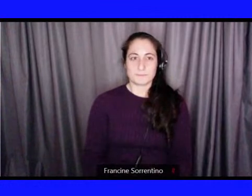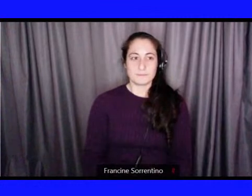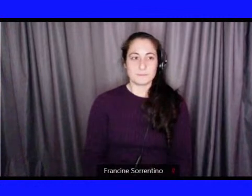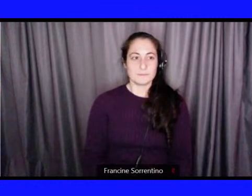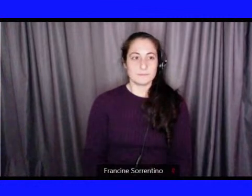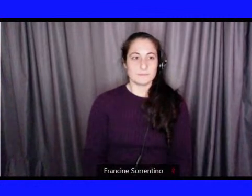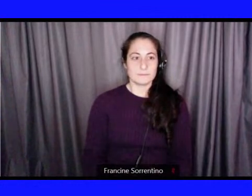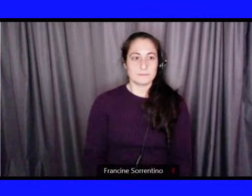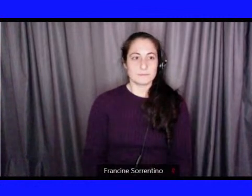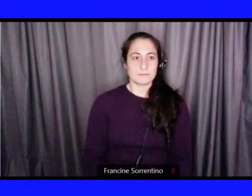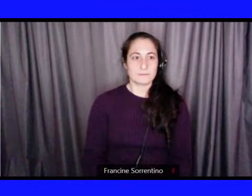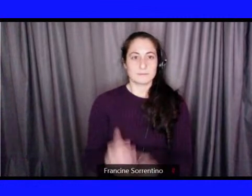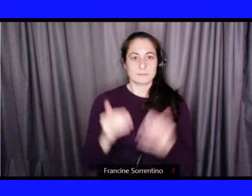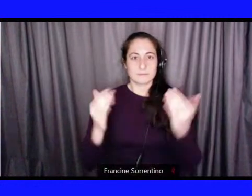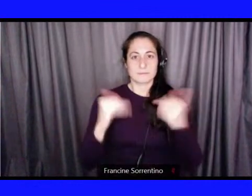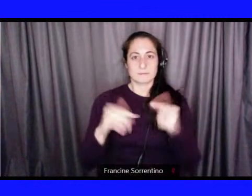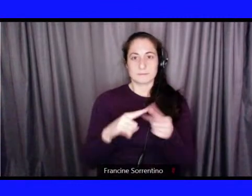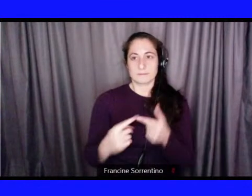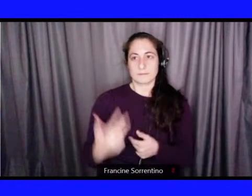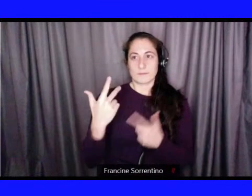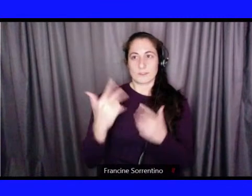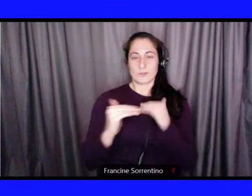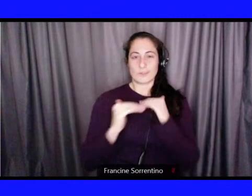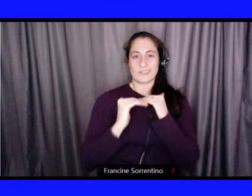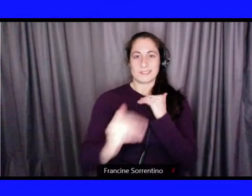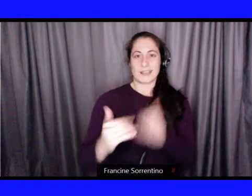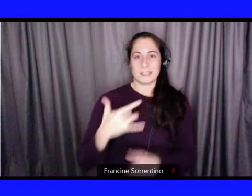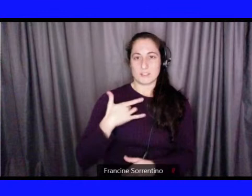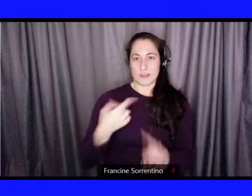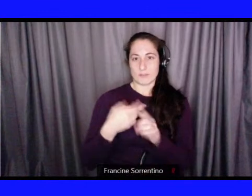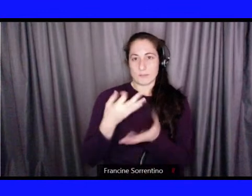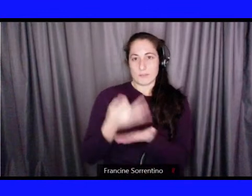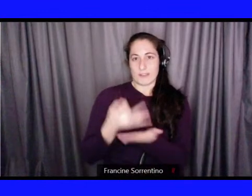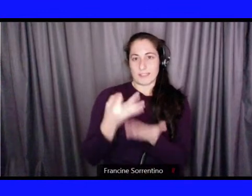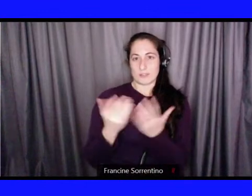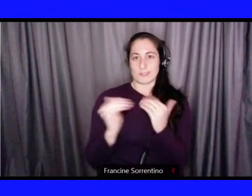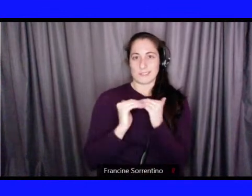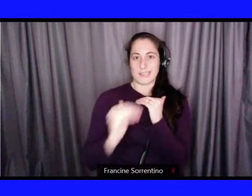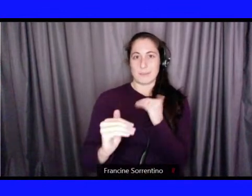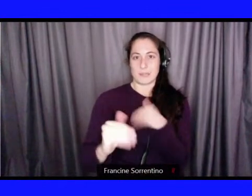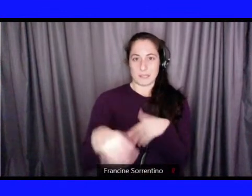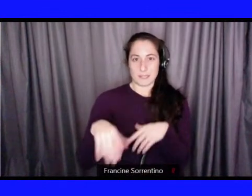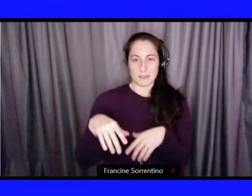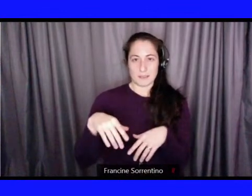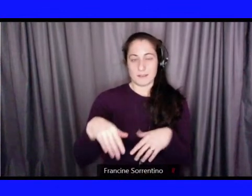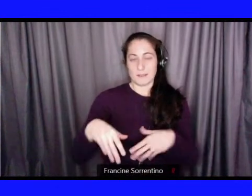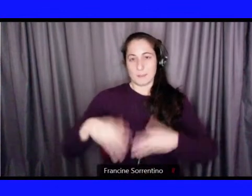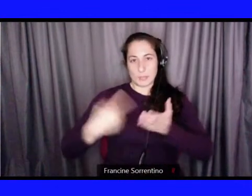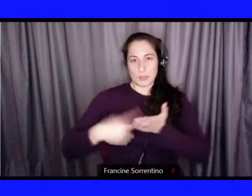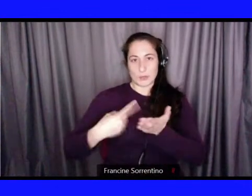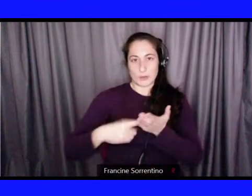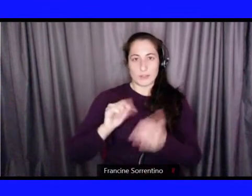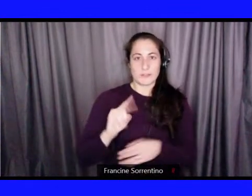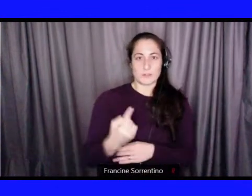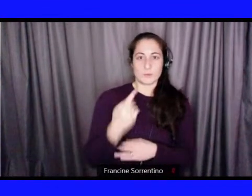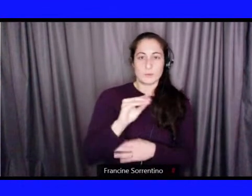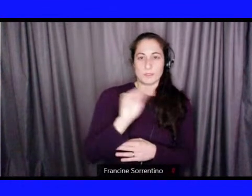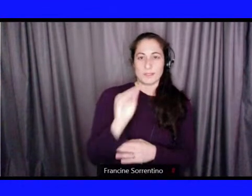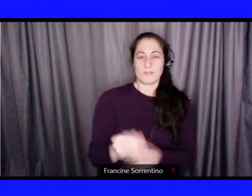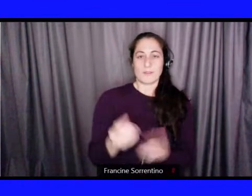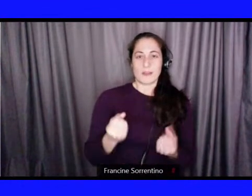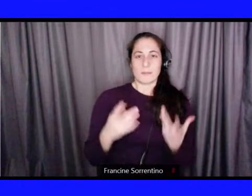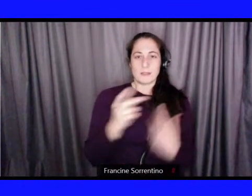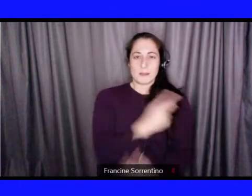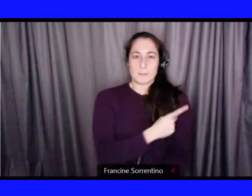but stayed steady over the 2 quarters. The percent of Metro Plus's medical spend at health and